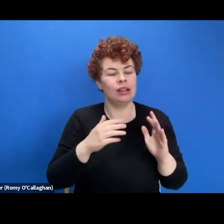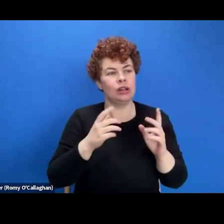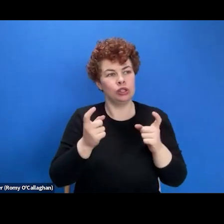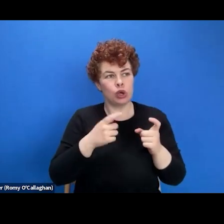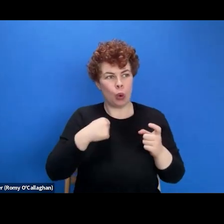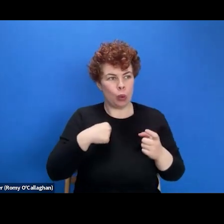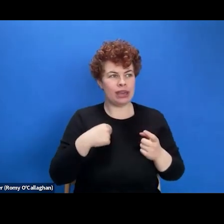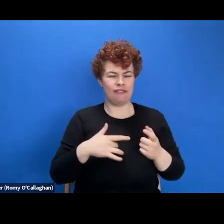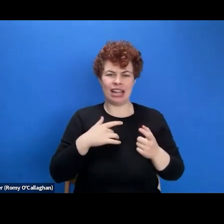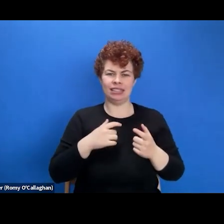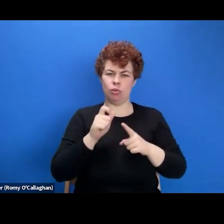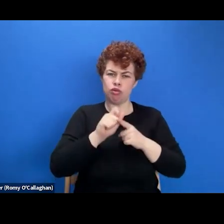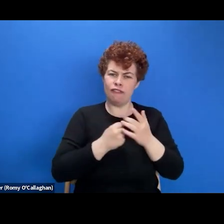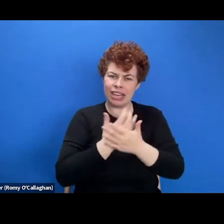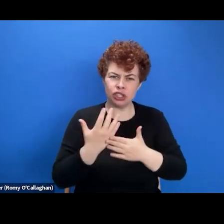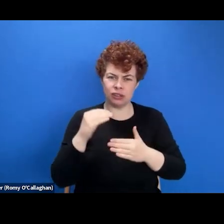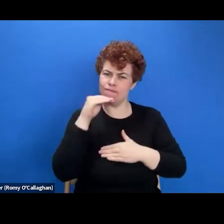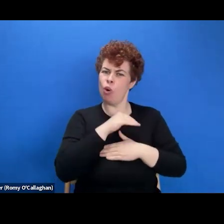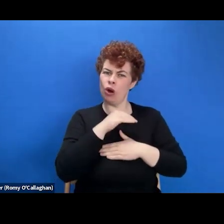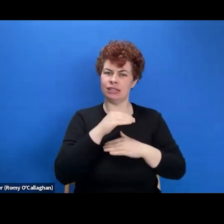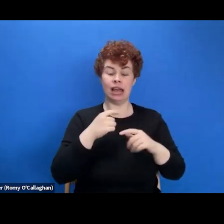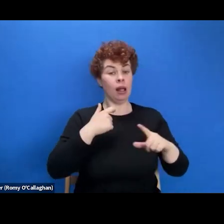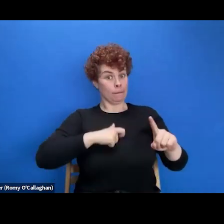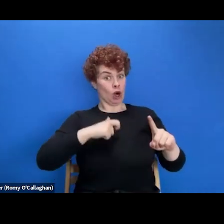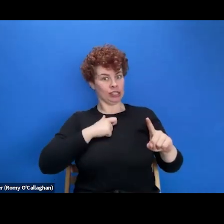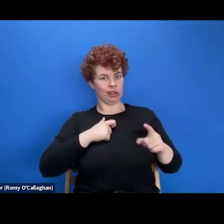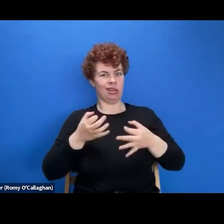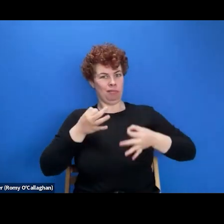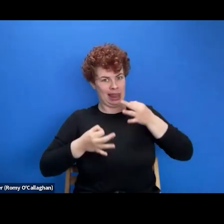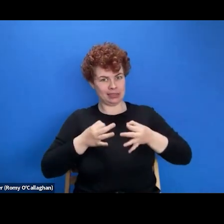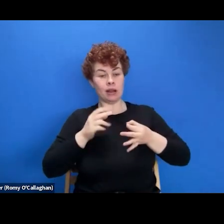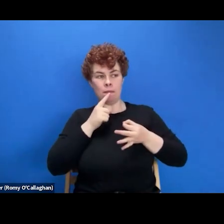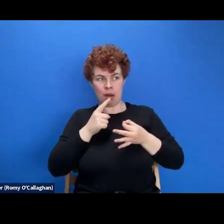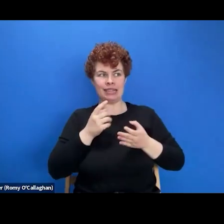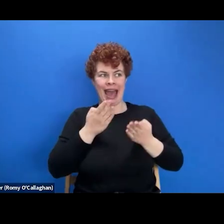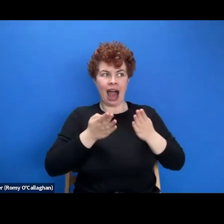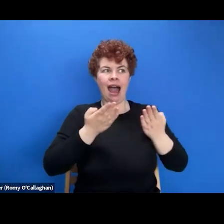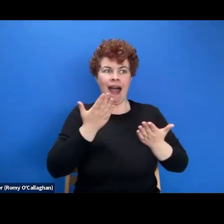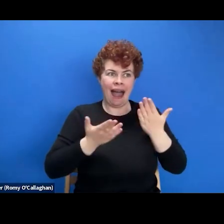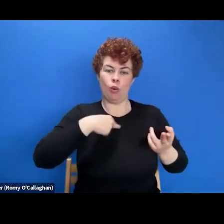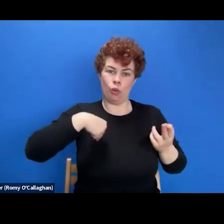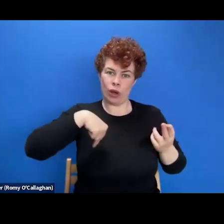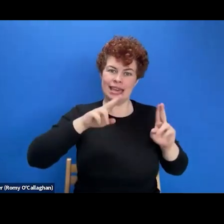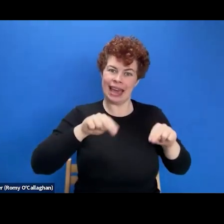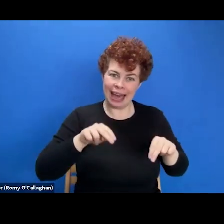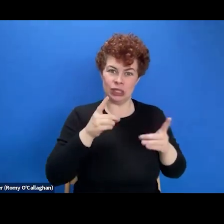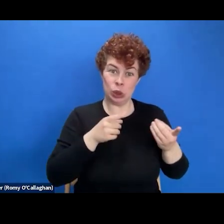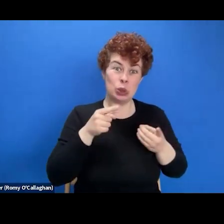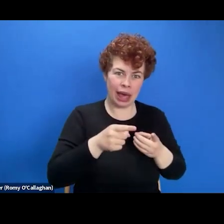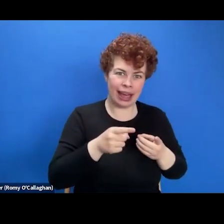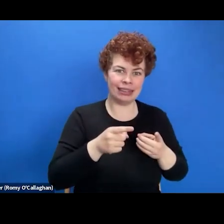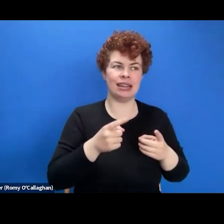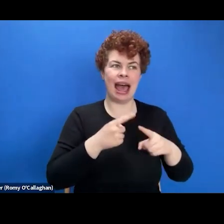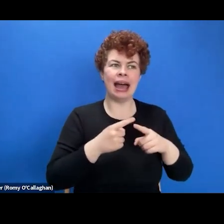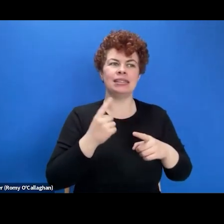of work, which I think is really essential, because the personal is political, and like how we do that and feel comfortable in our working